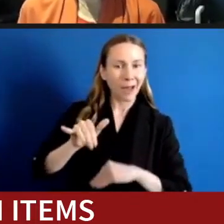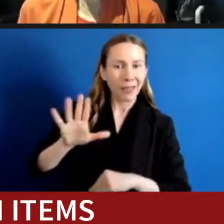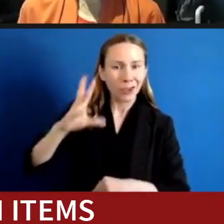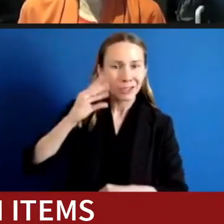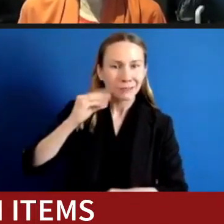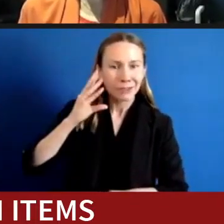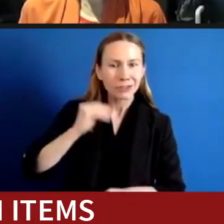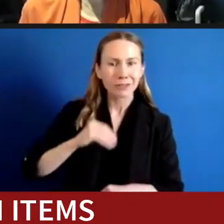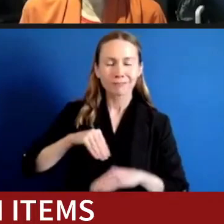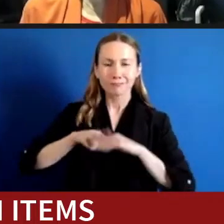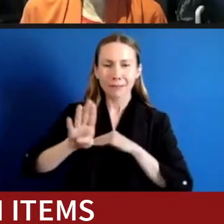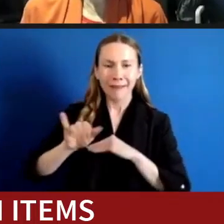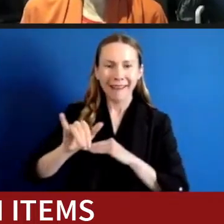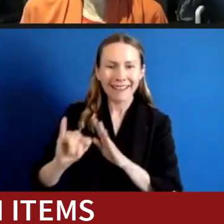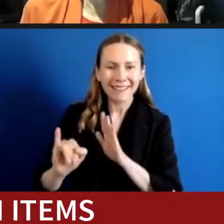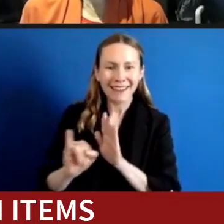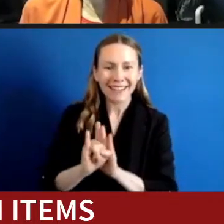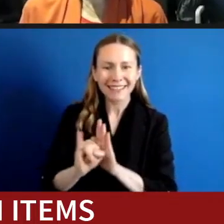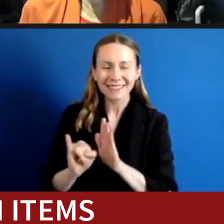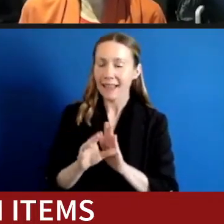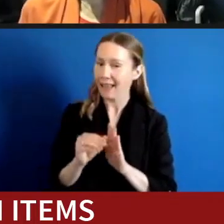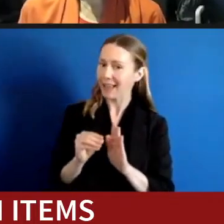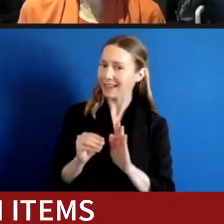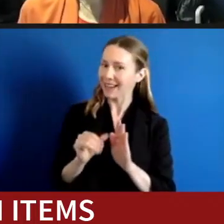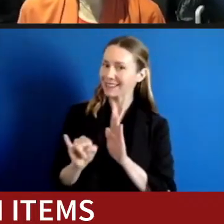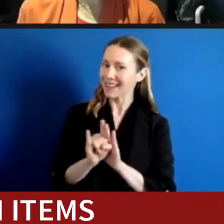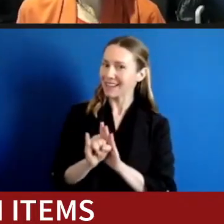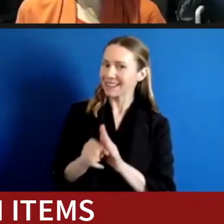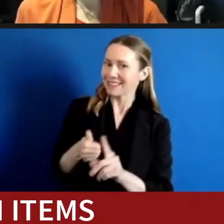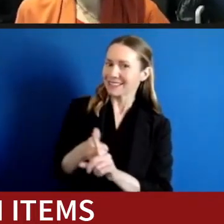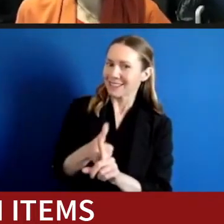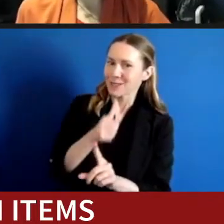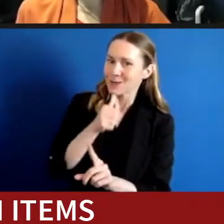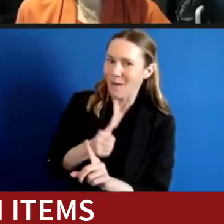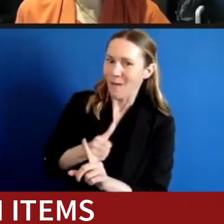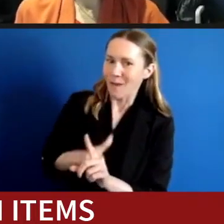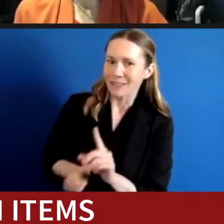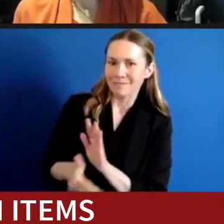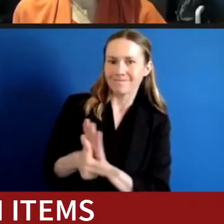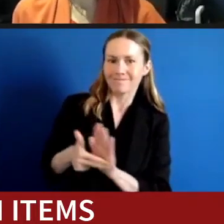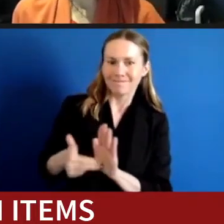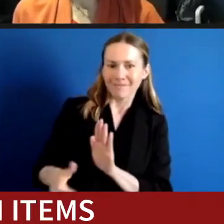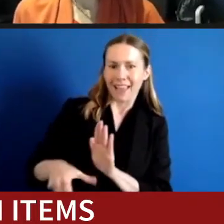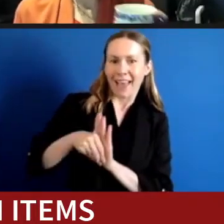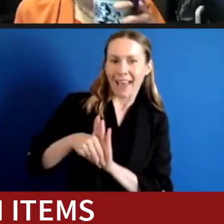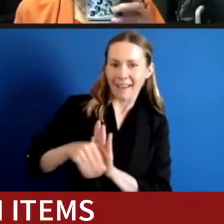the experiences and identities that they do not have or have not had.